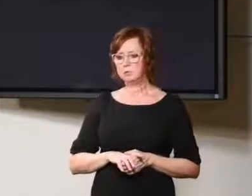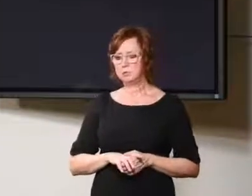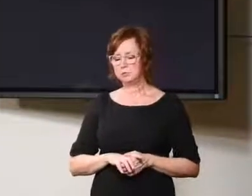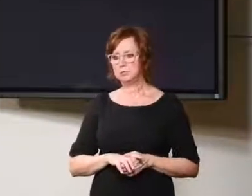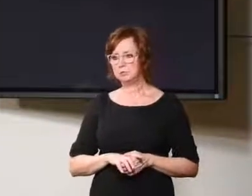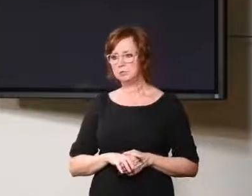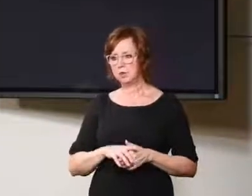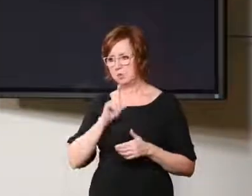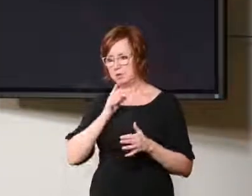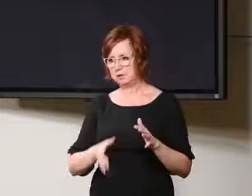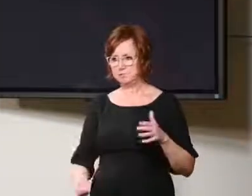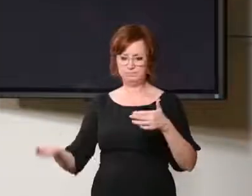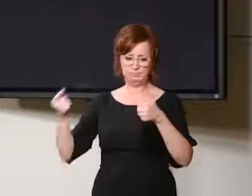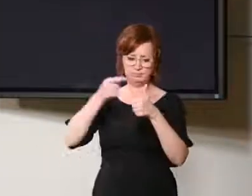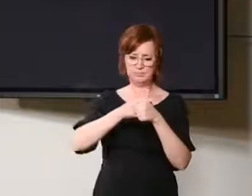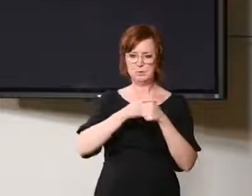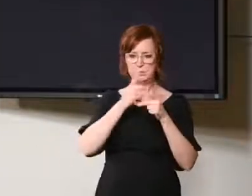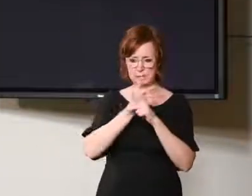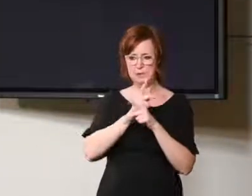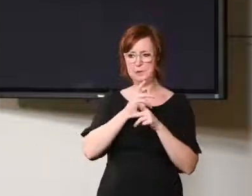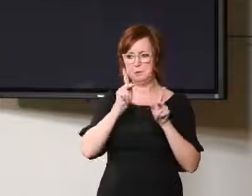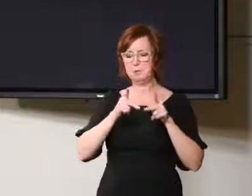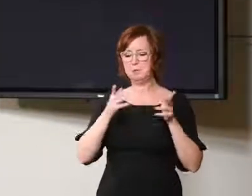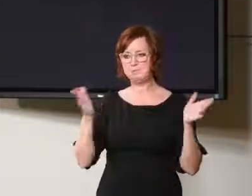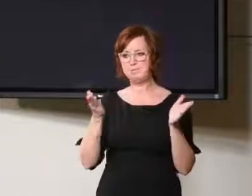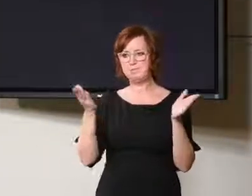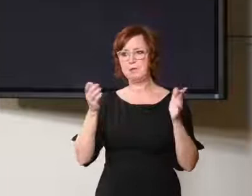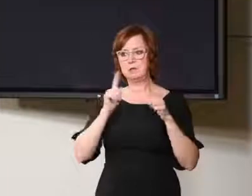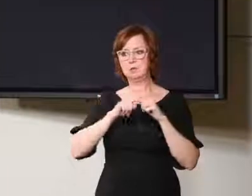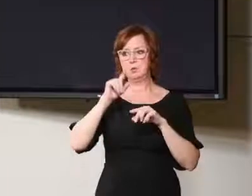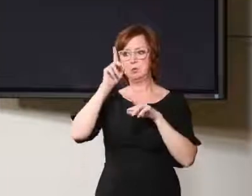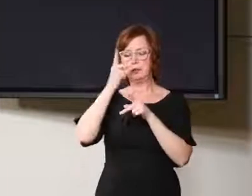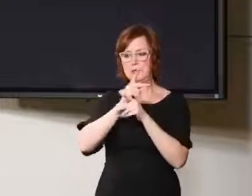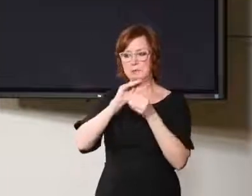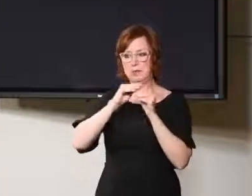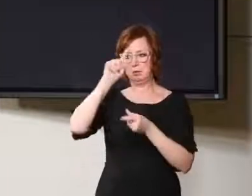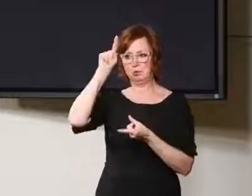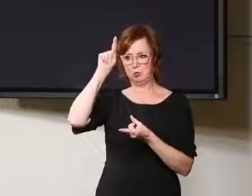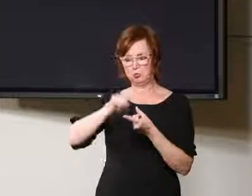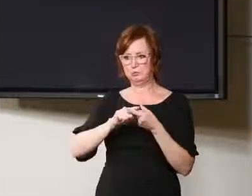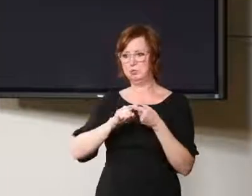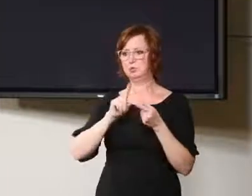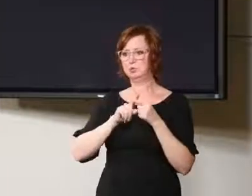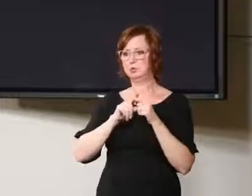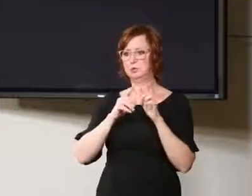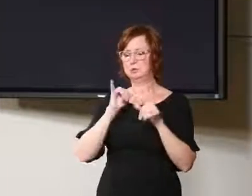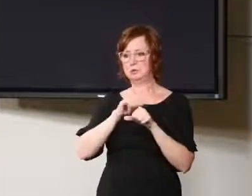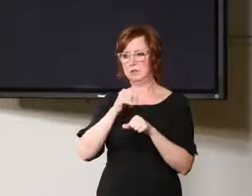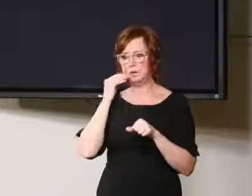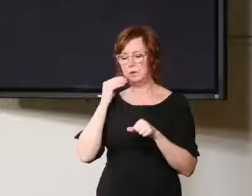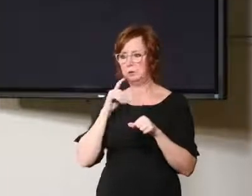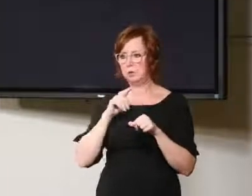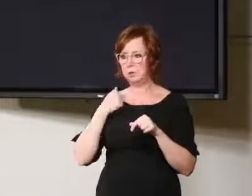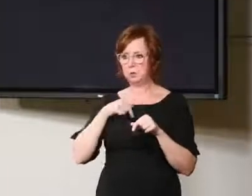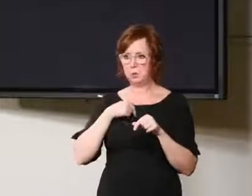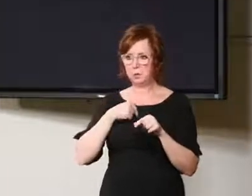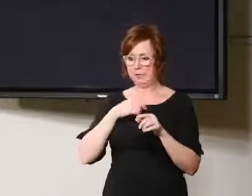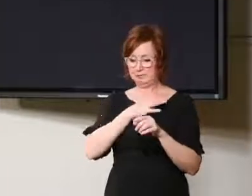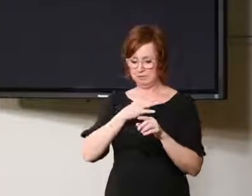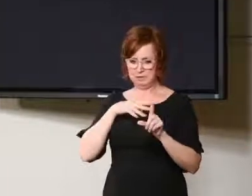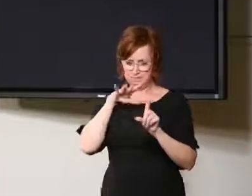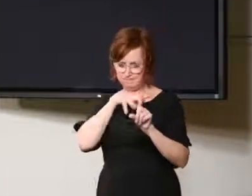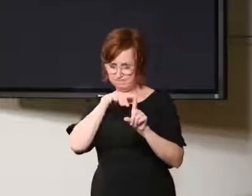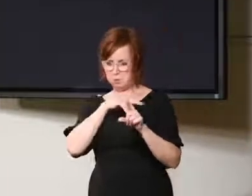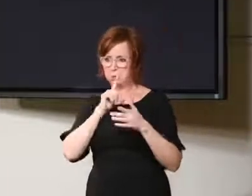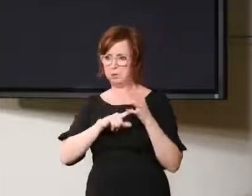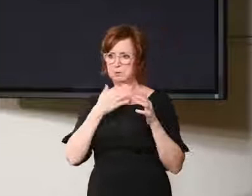curve, and us as healthcare professionals understanding what is the right use of PPE and for what situations, and using it as appropriately as possible.